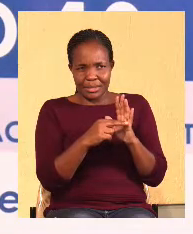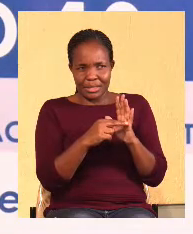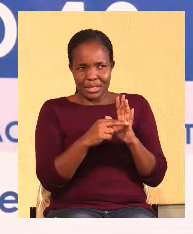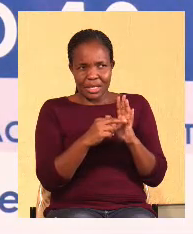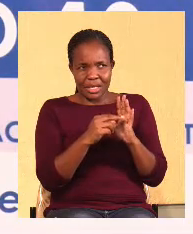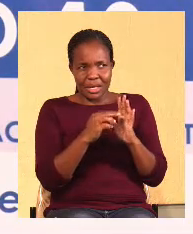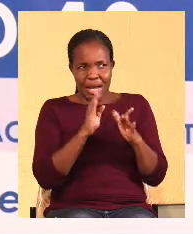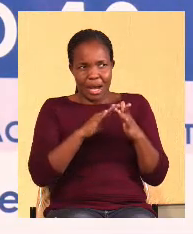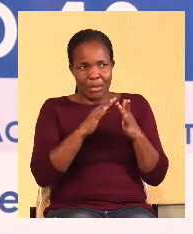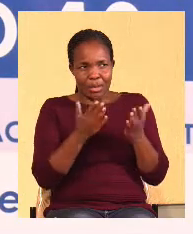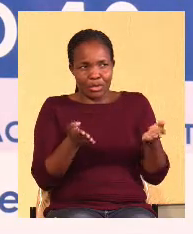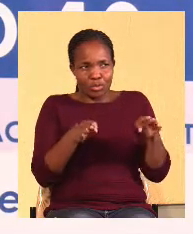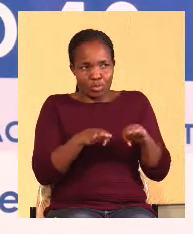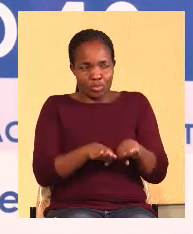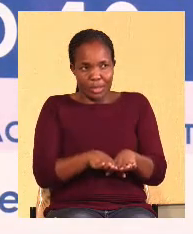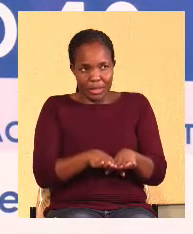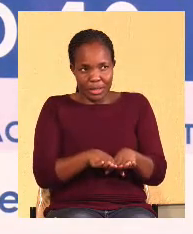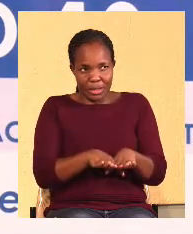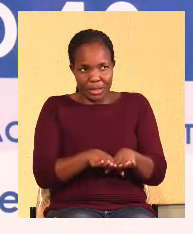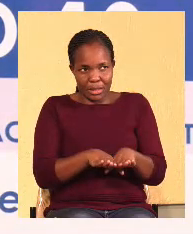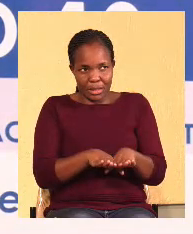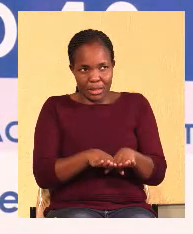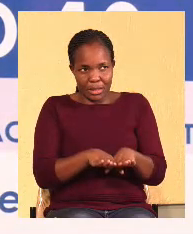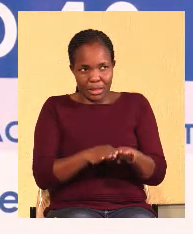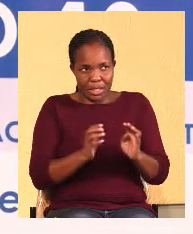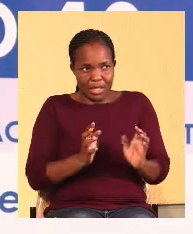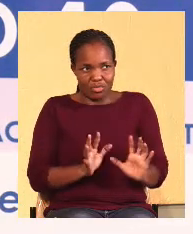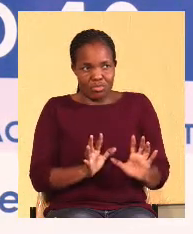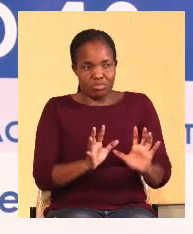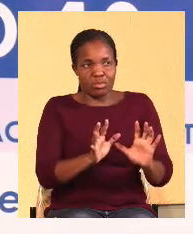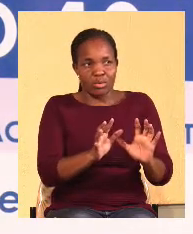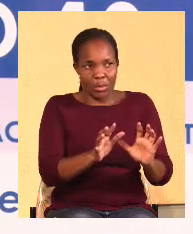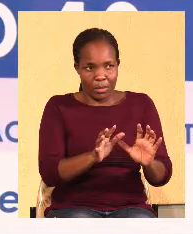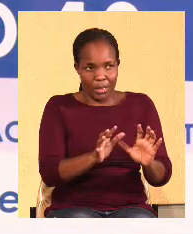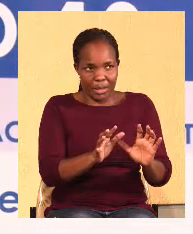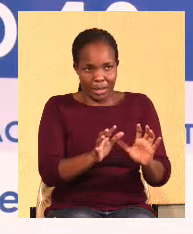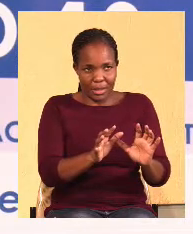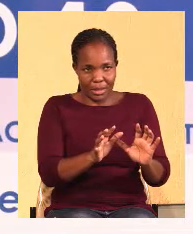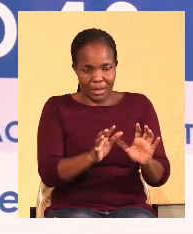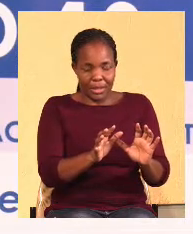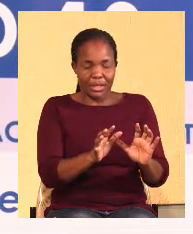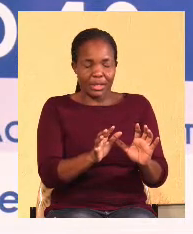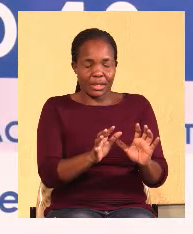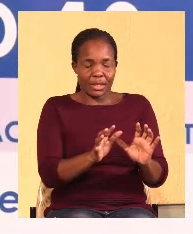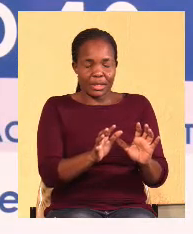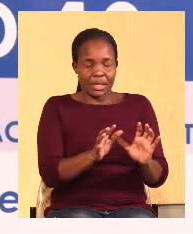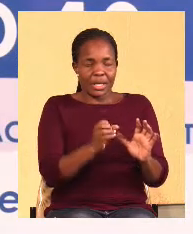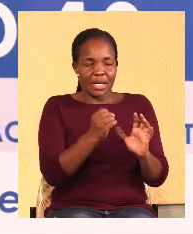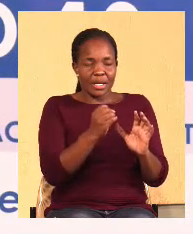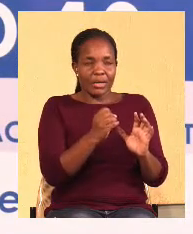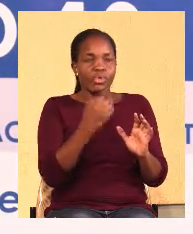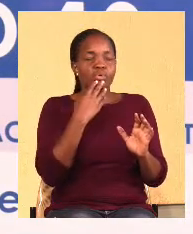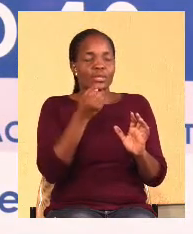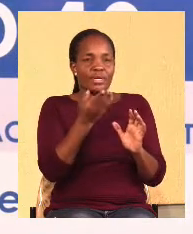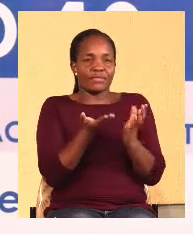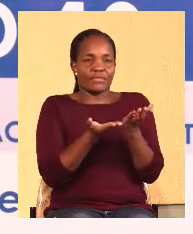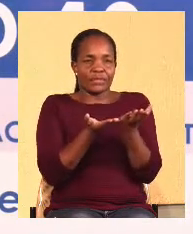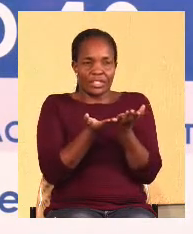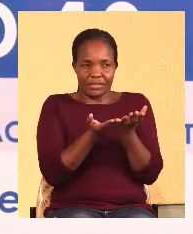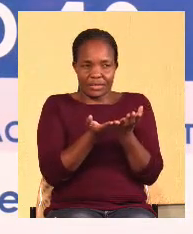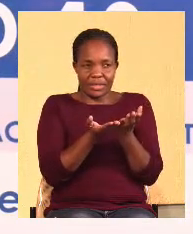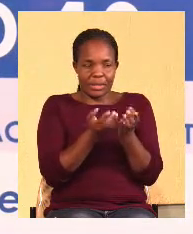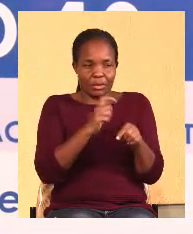are conducted by pastors, but pastors are not listed as essential service providers. How will that work? Secondly, is it correct to